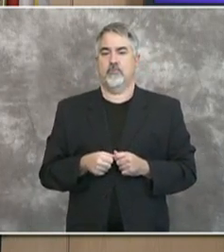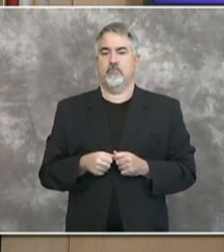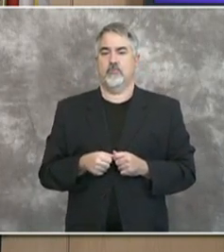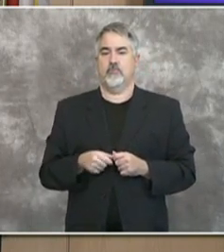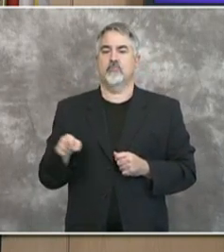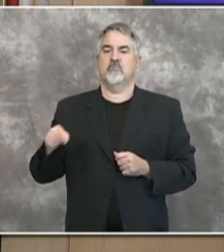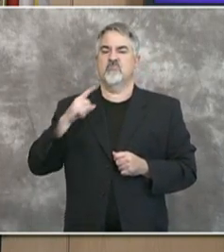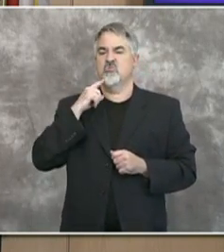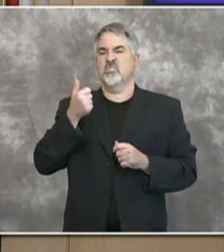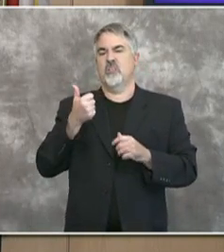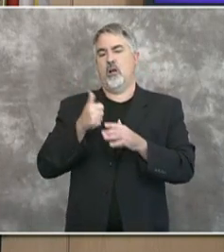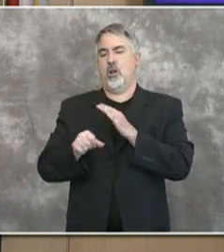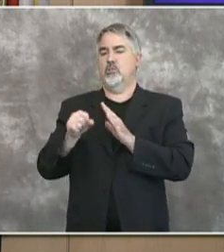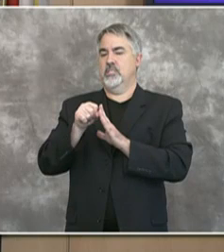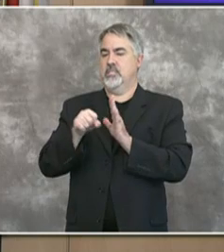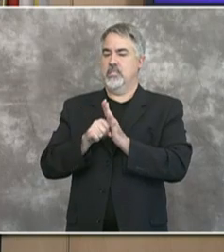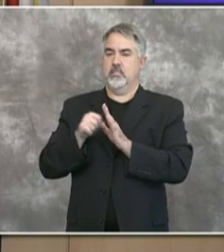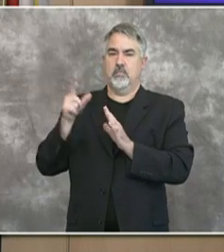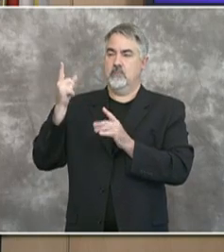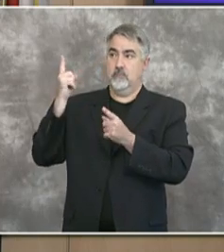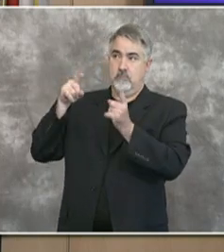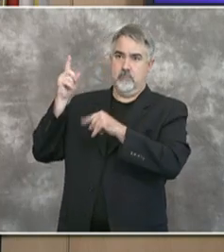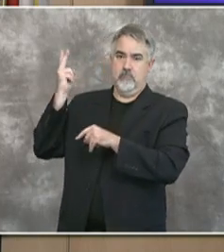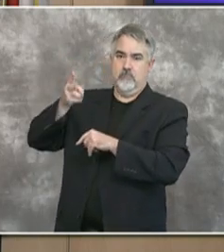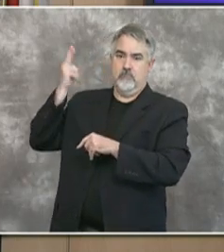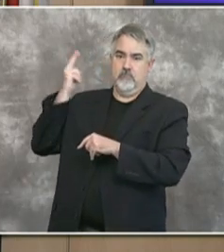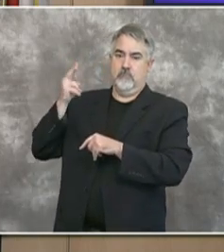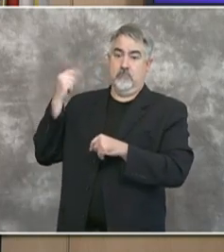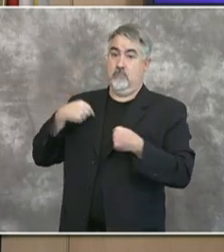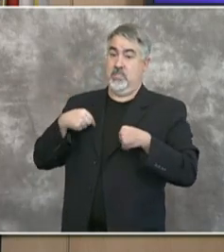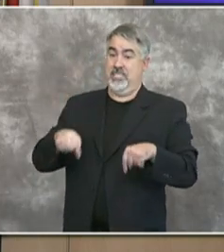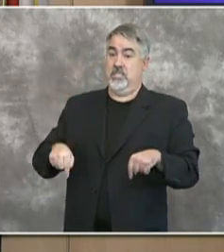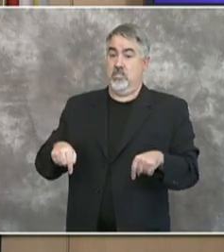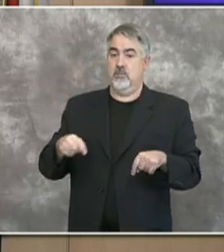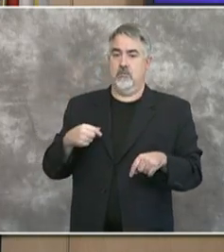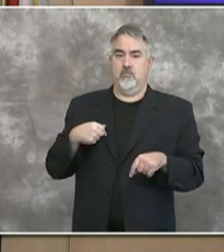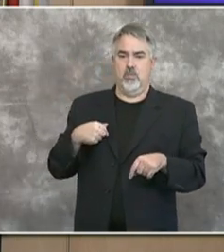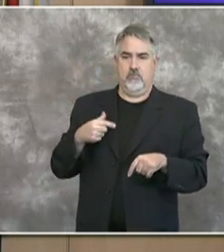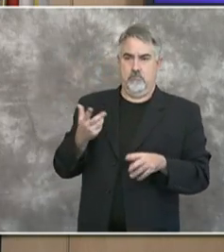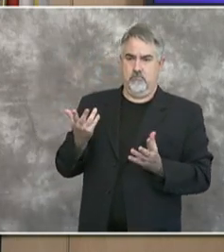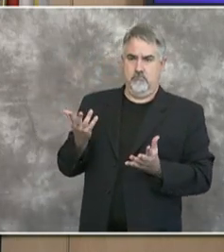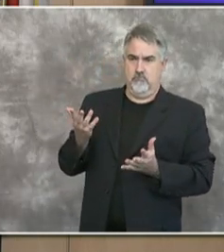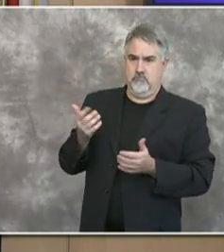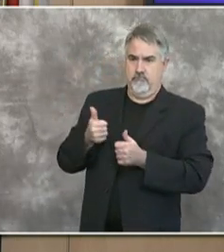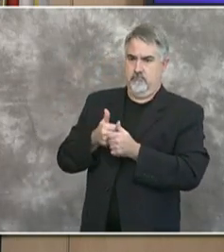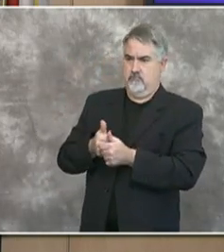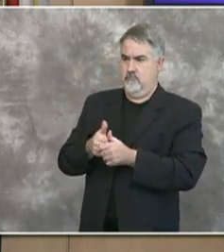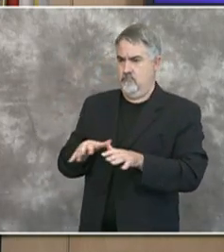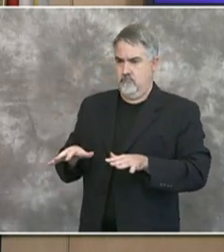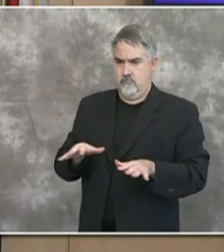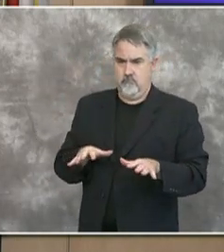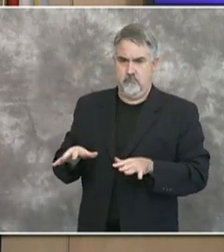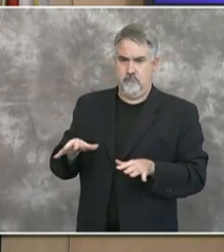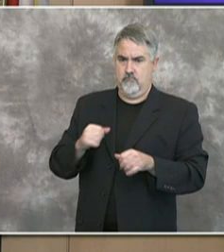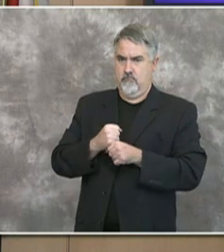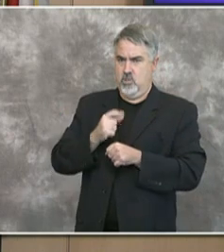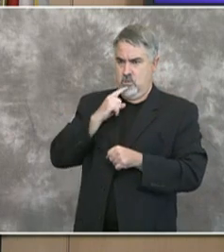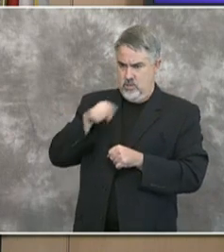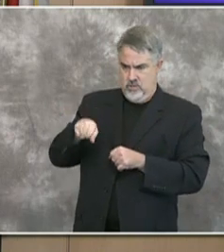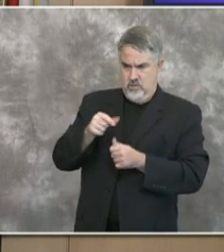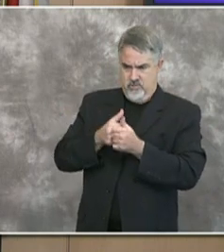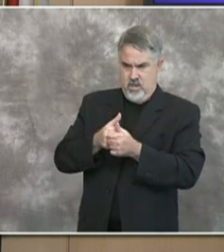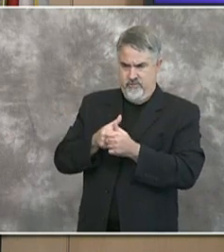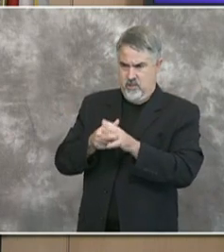state. We in the county acted on behalf of local citizens to make sure that they were following the